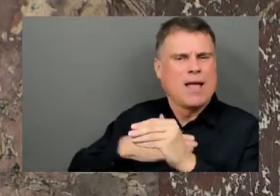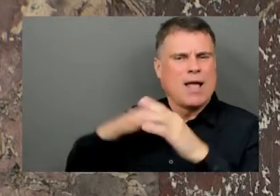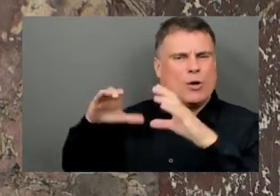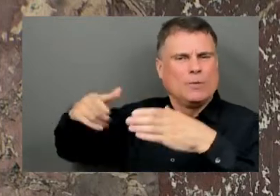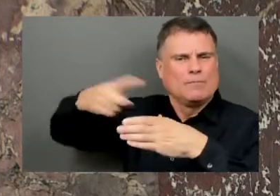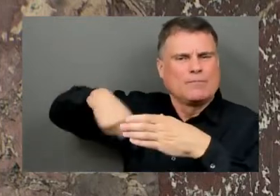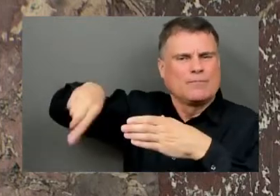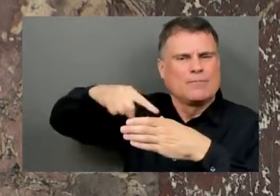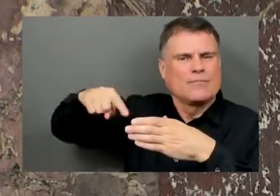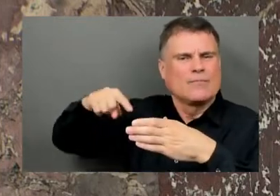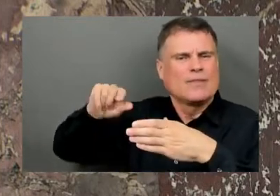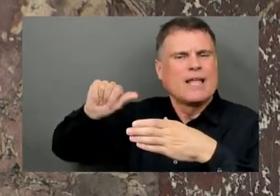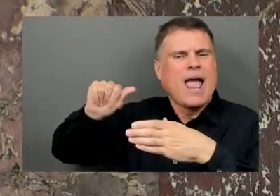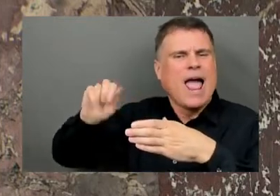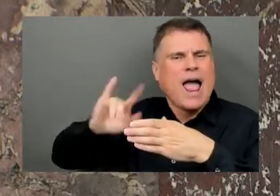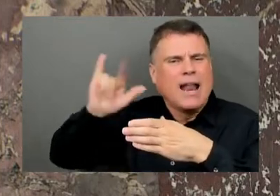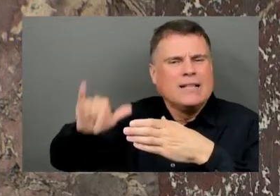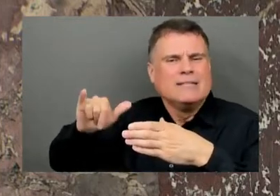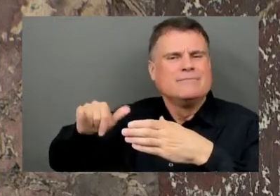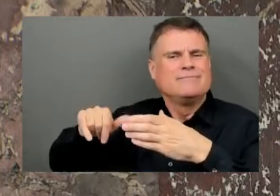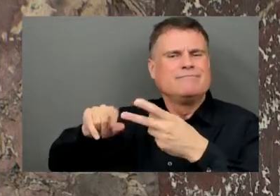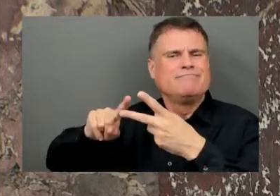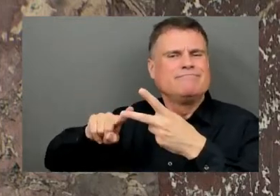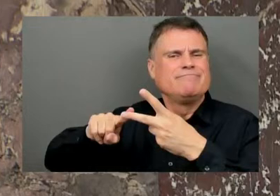period, and glad they're able to join us today. Thanks.